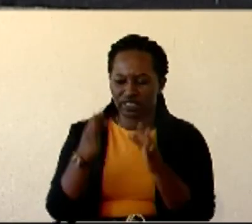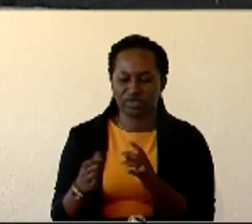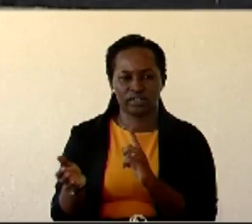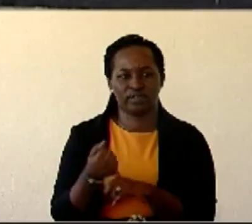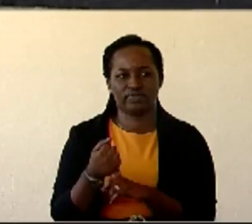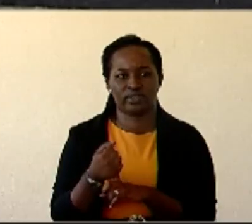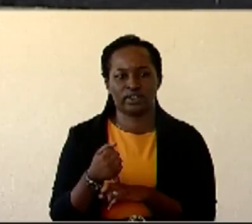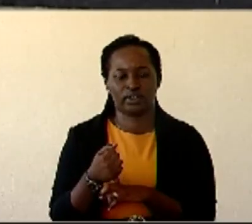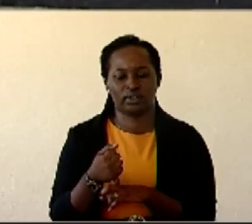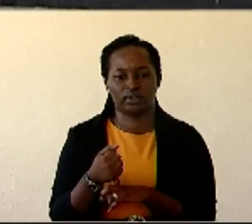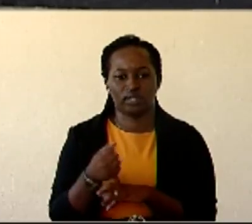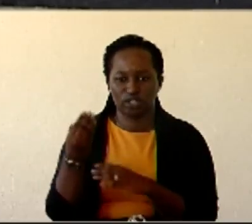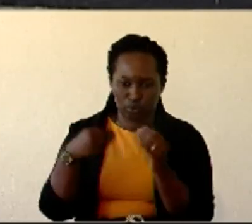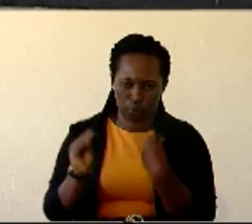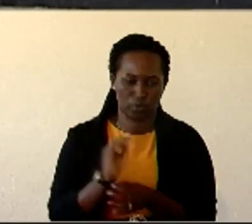to mature?